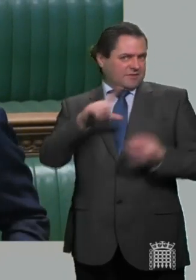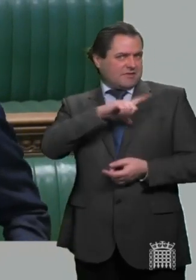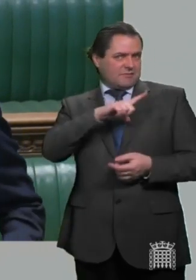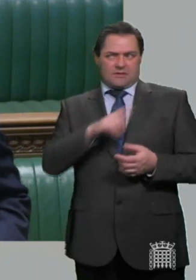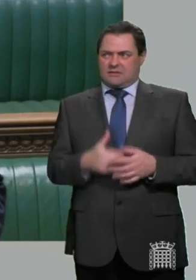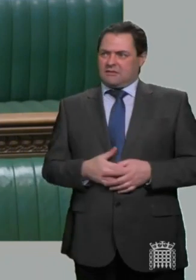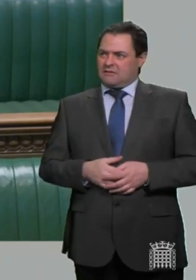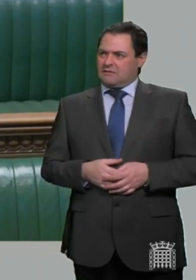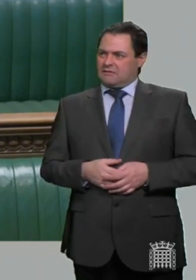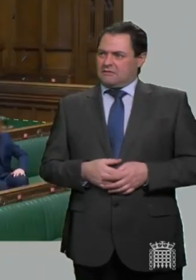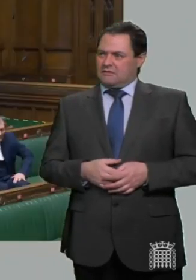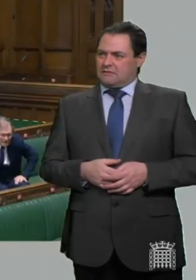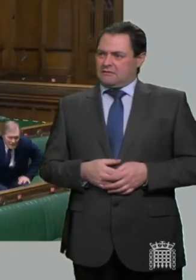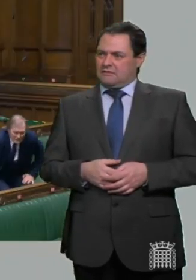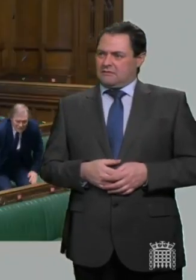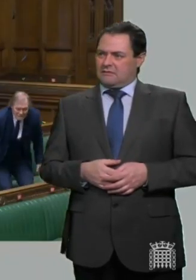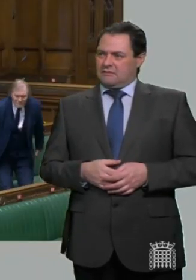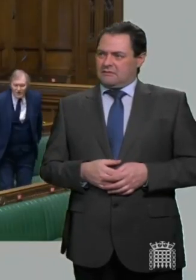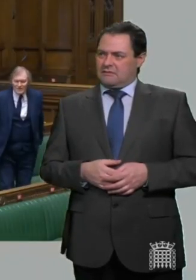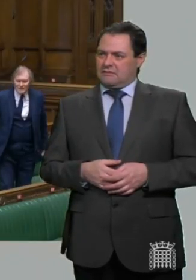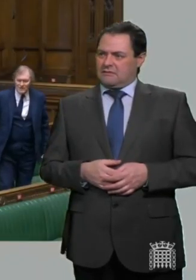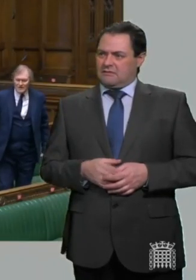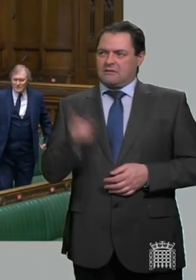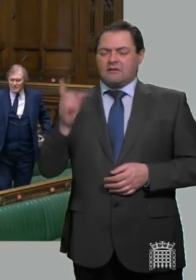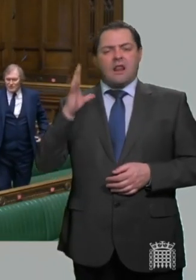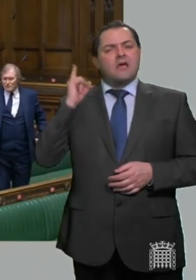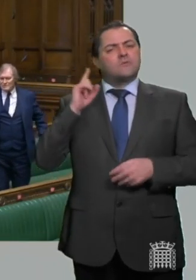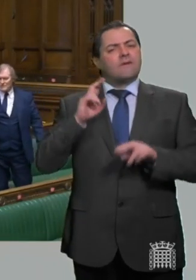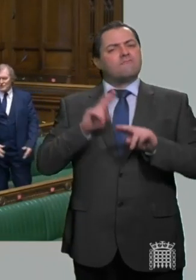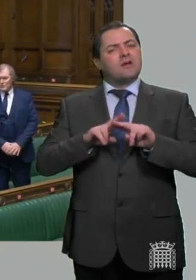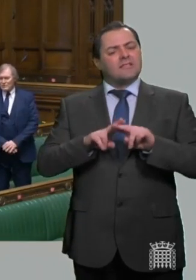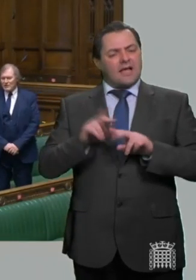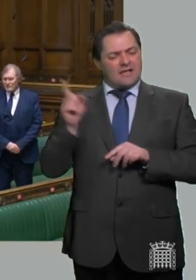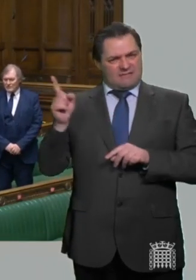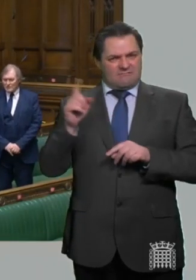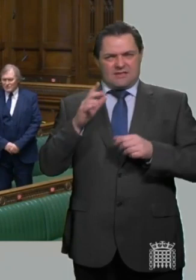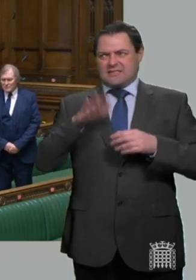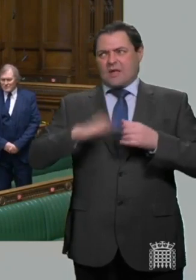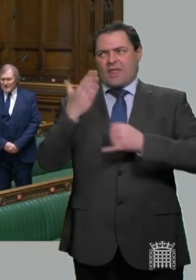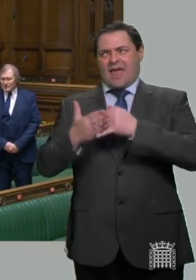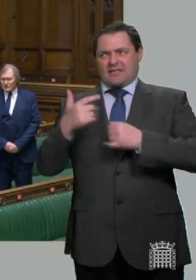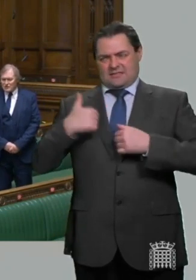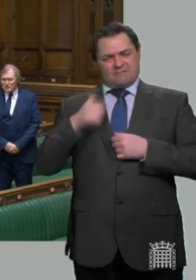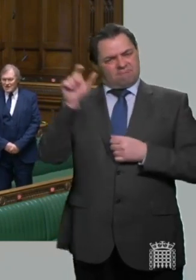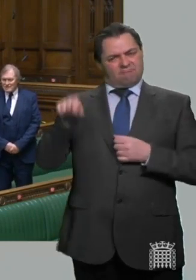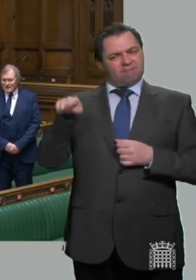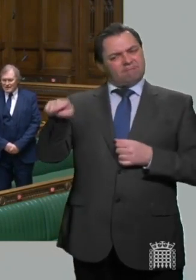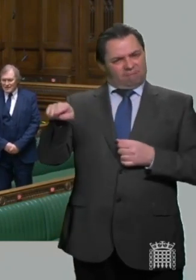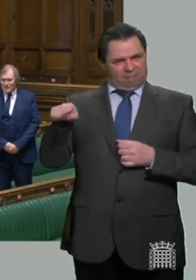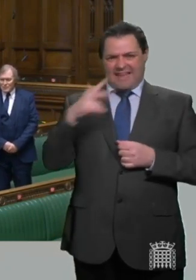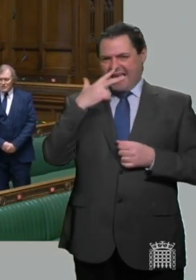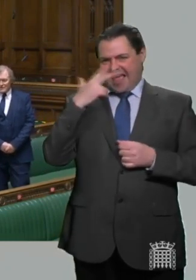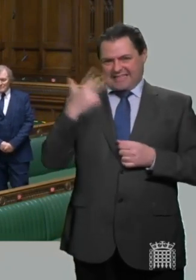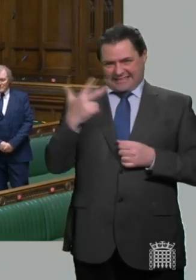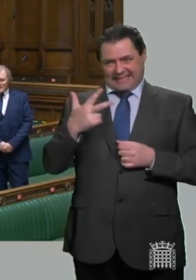Mr Speaker. Sir David. Last Friday, my constituent, Mr Luke Belfield, who was aged just 18,